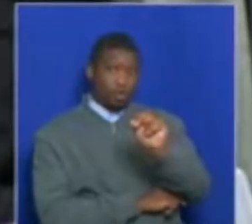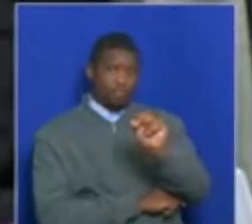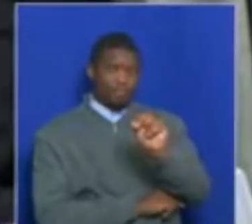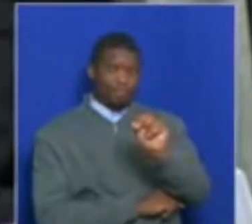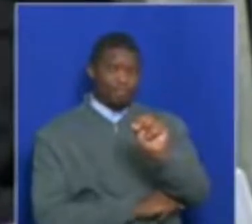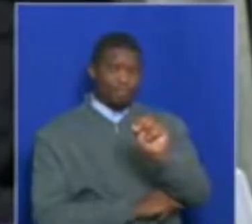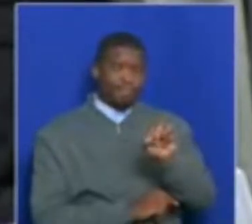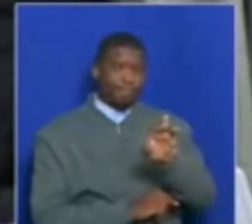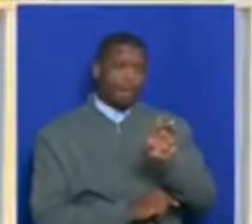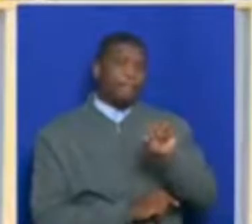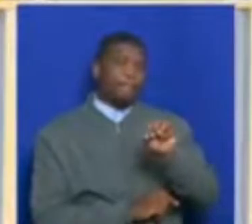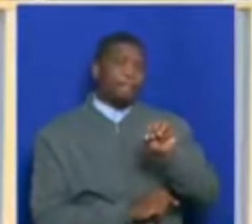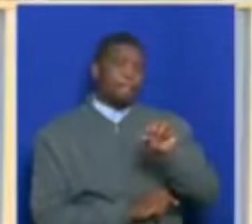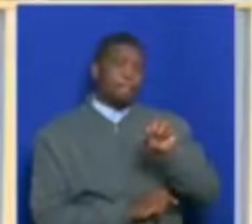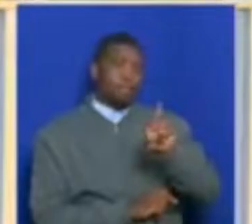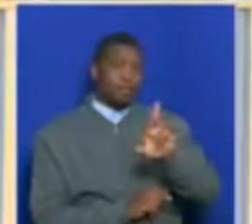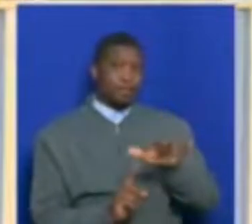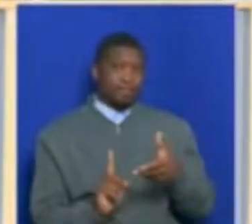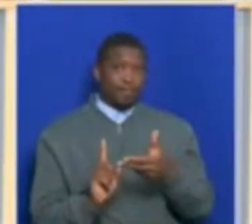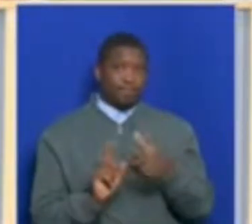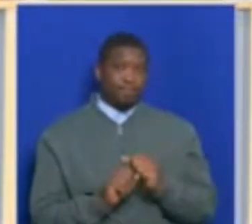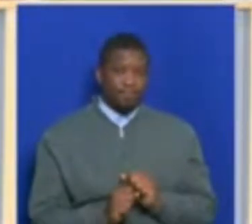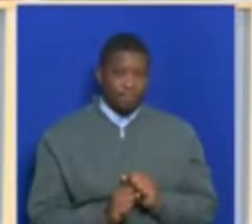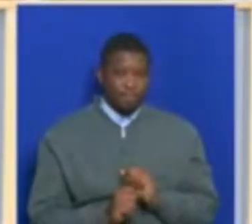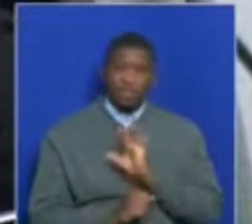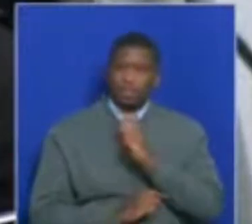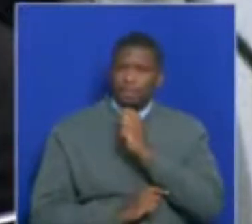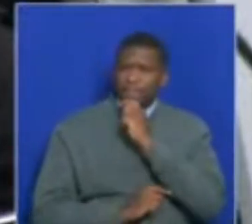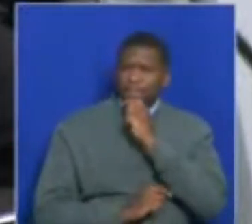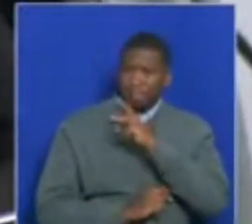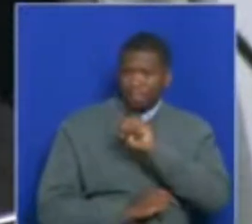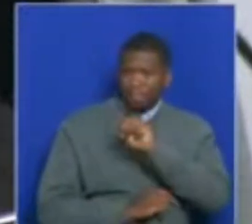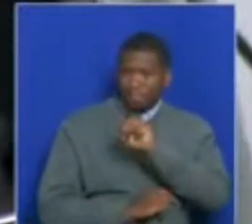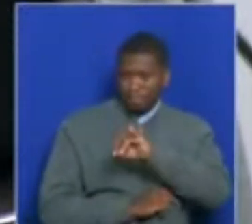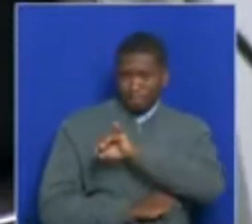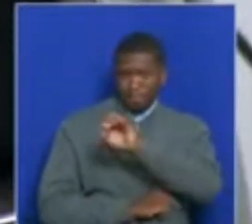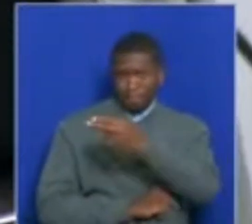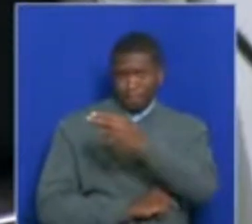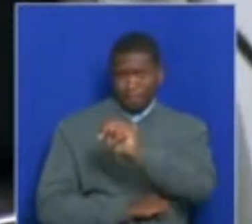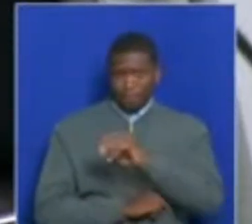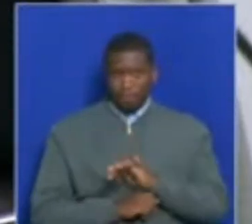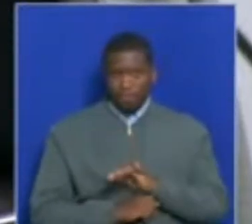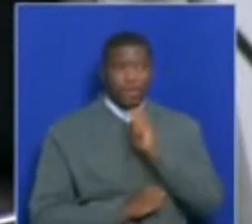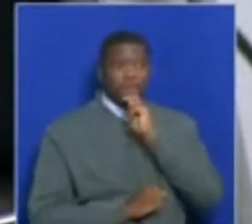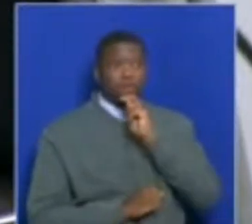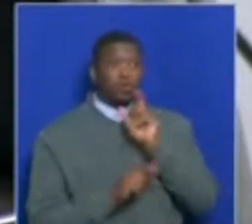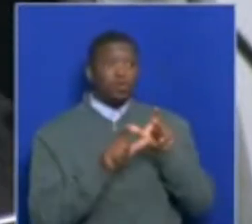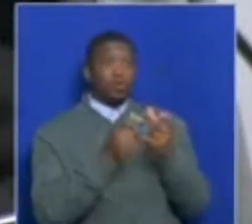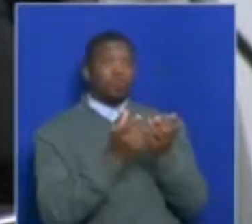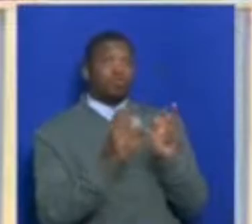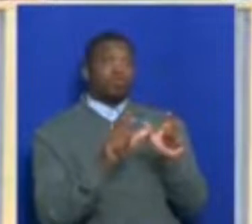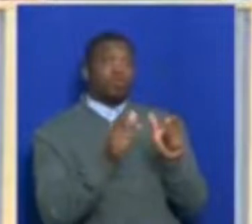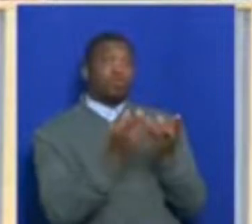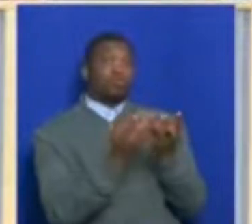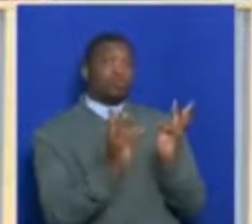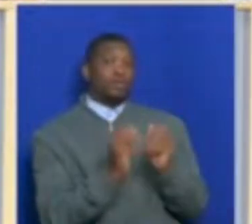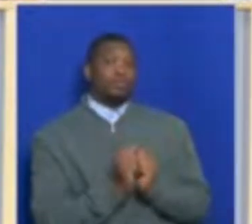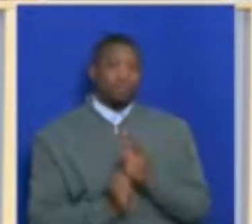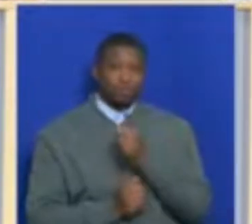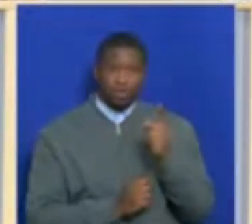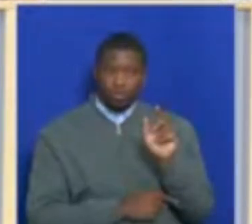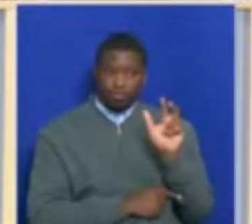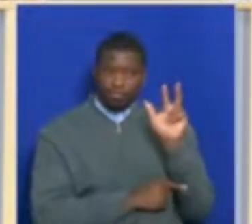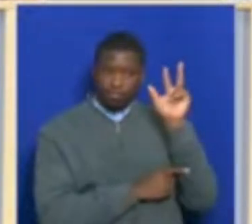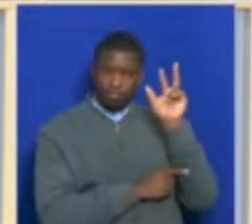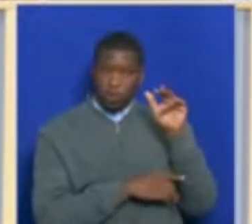Good morning, Mr. John. Good morning, Commissioner. Will you be swearing or affirming? Swearing,